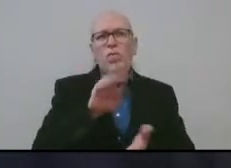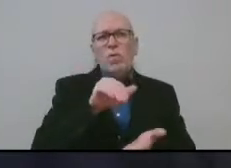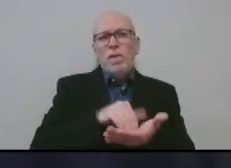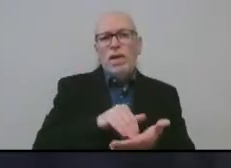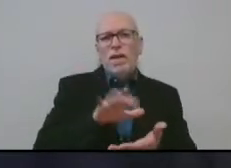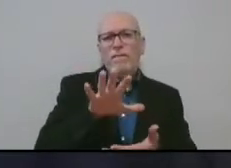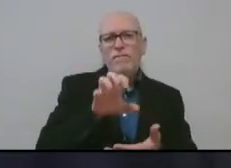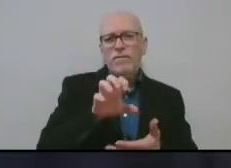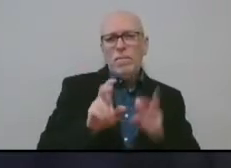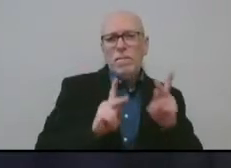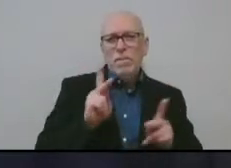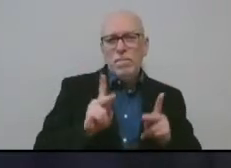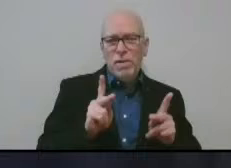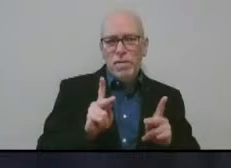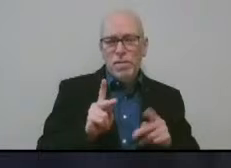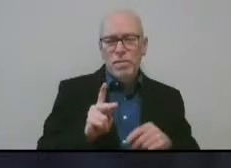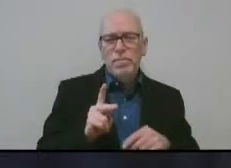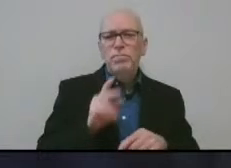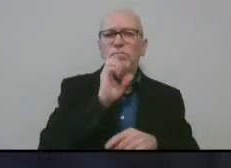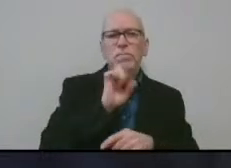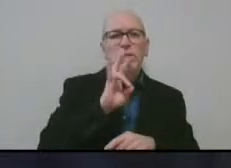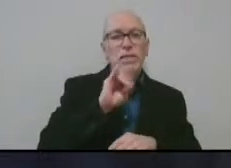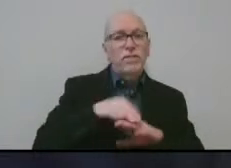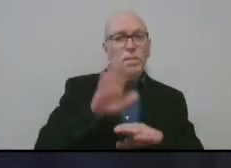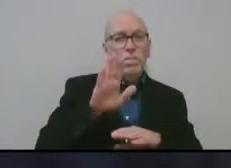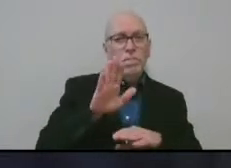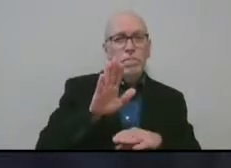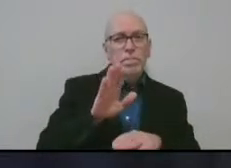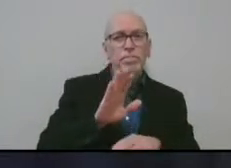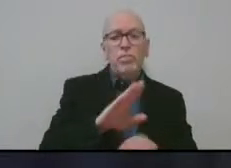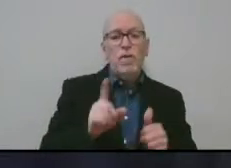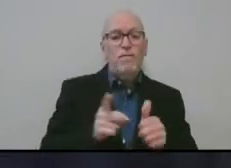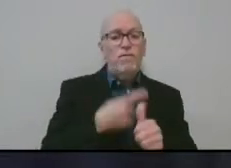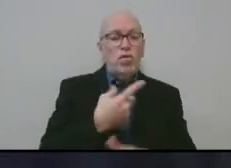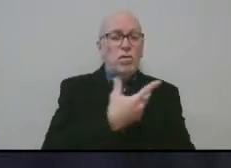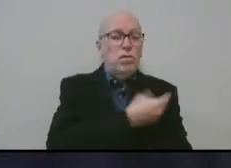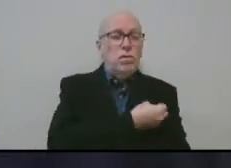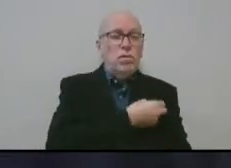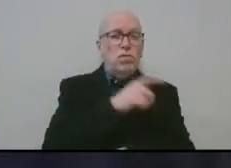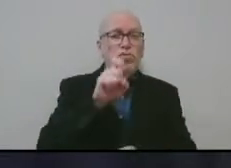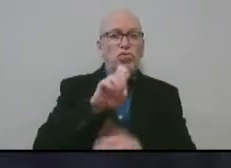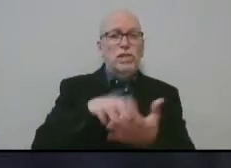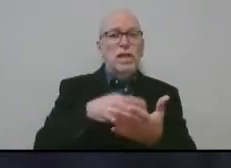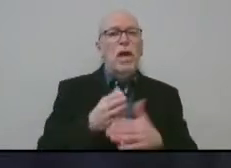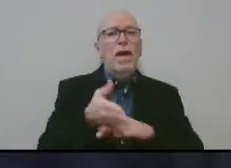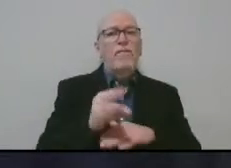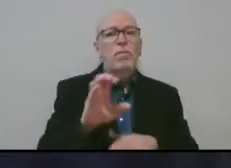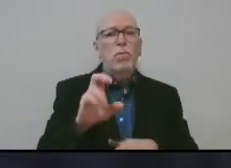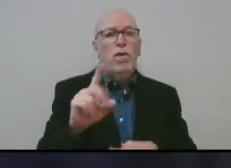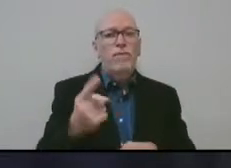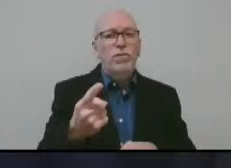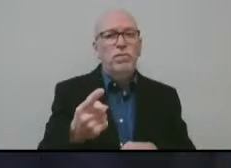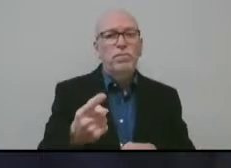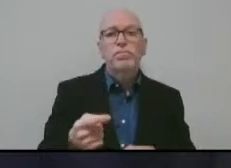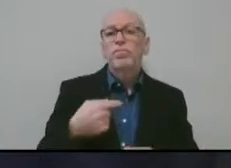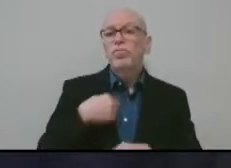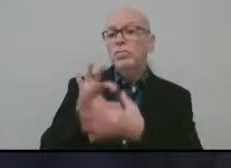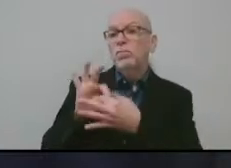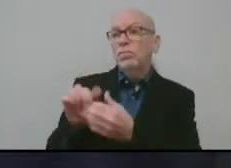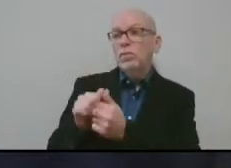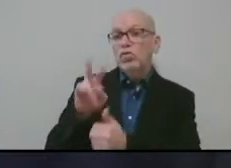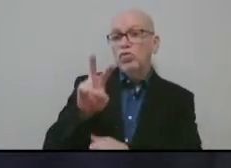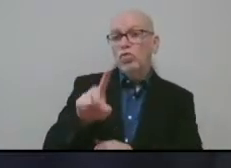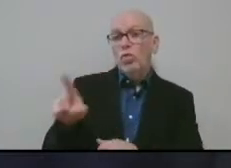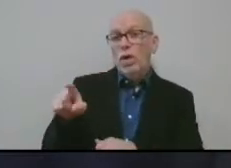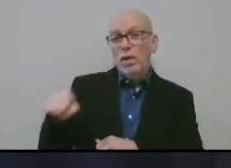4,500 individuals age 70 and older whose first dose appointment is scheduled after March 1st. Our partners at 211 will be reaching